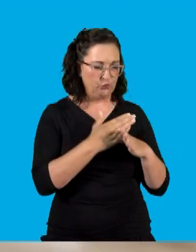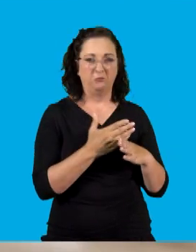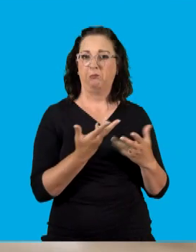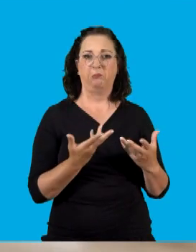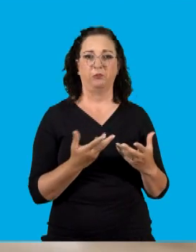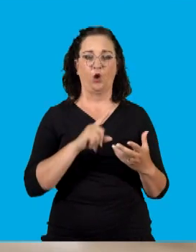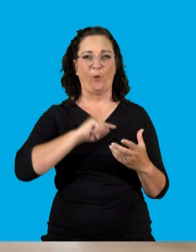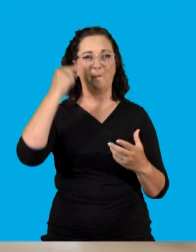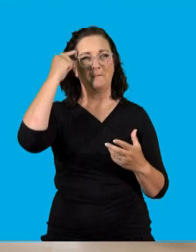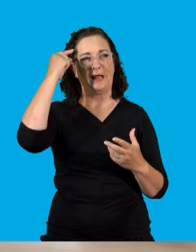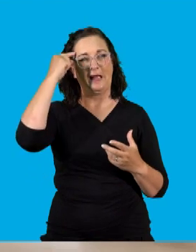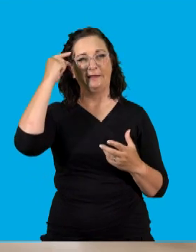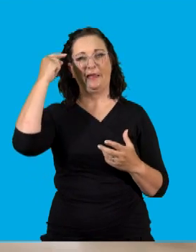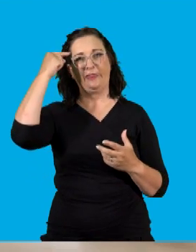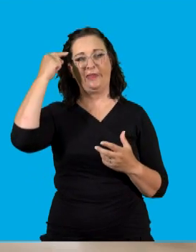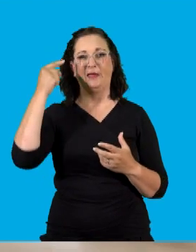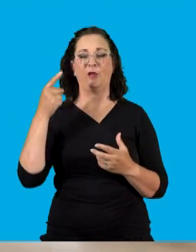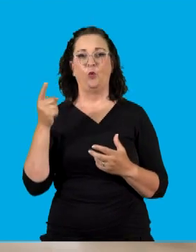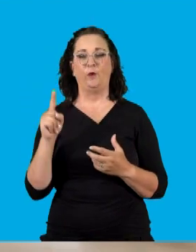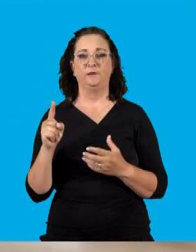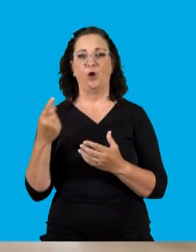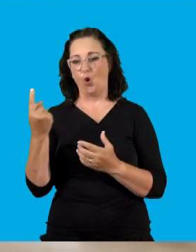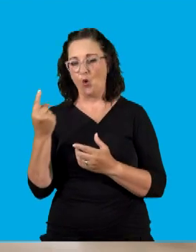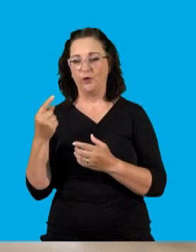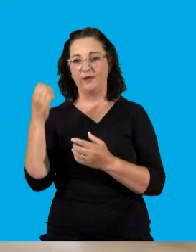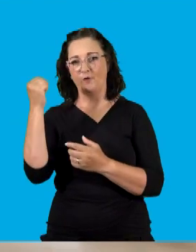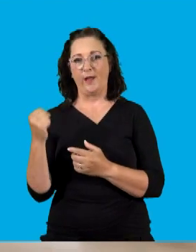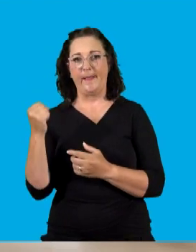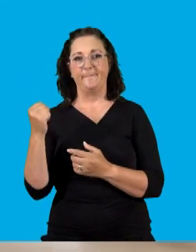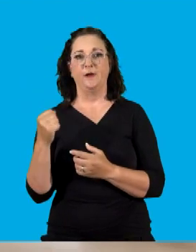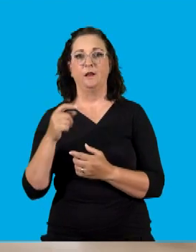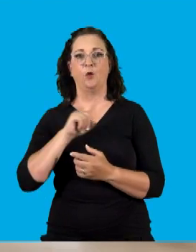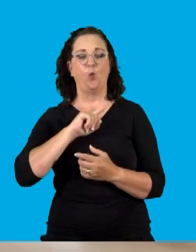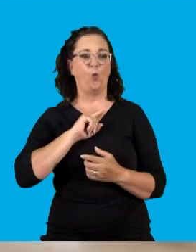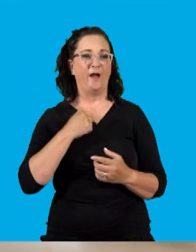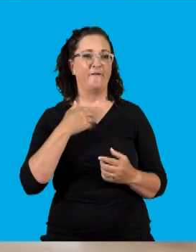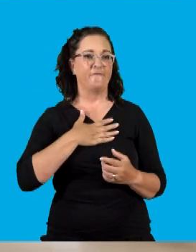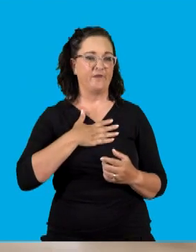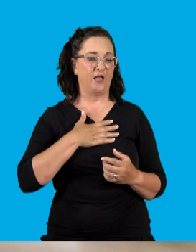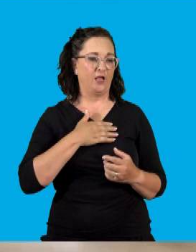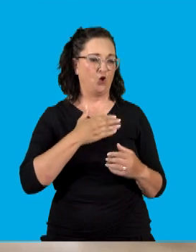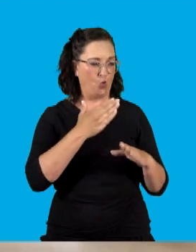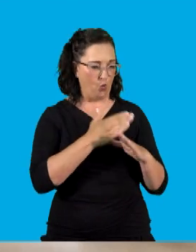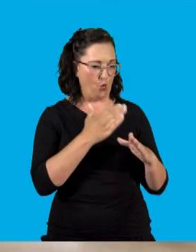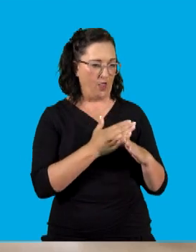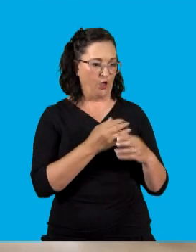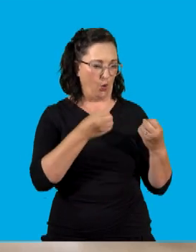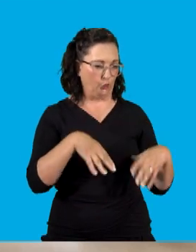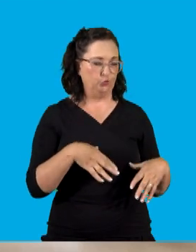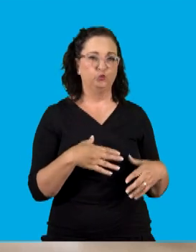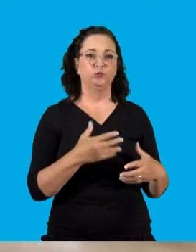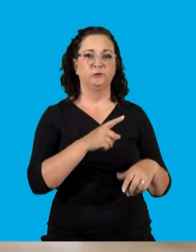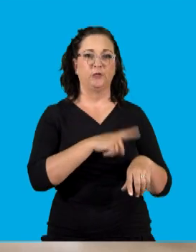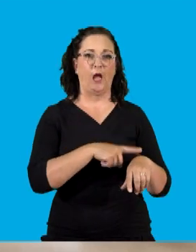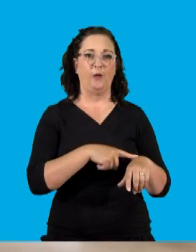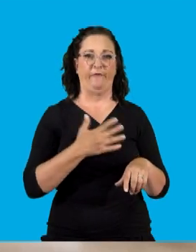they are busy gambling, because if they are focusing on their work, they could feel as if their work will distract them and make them to lose instead of